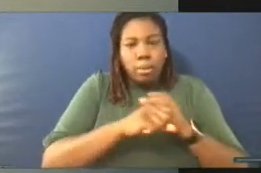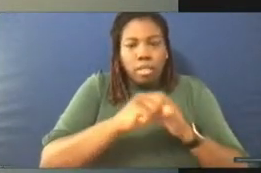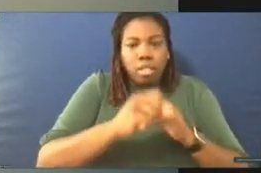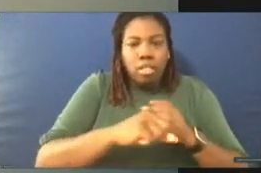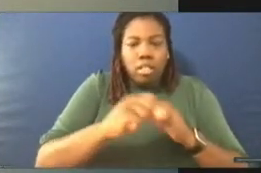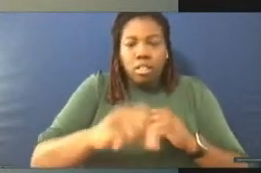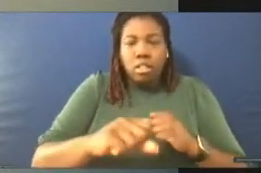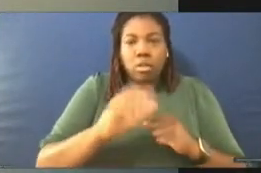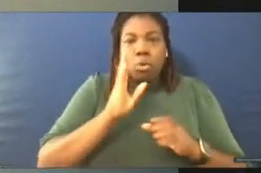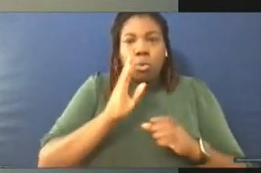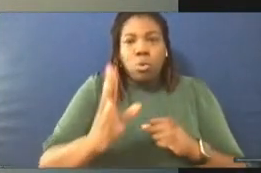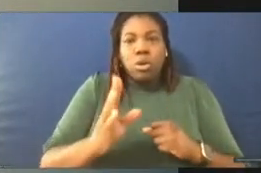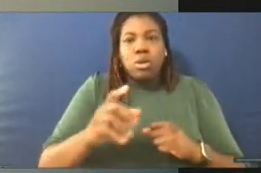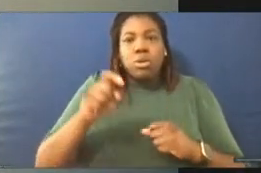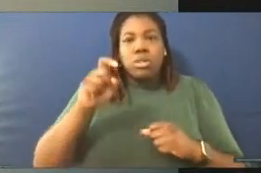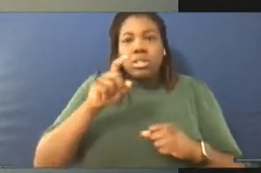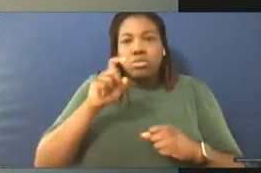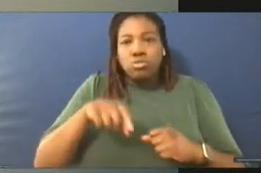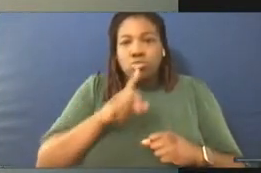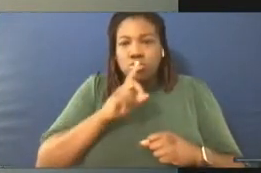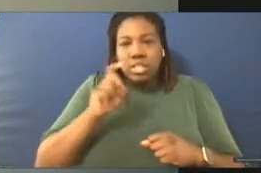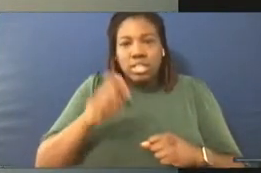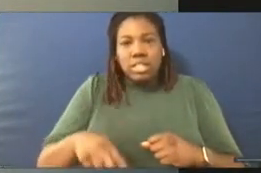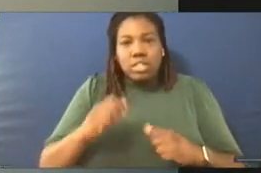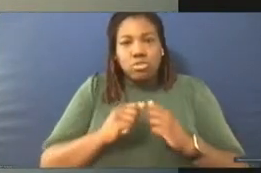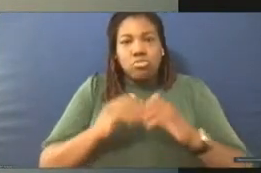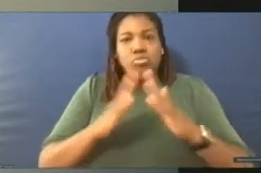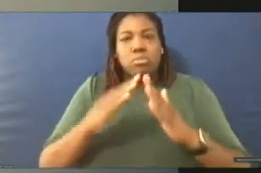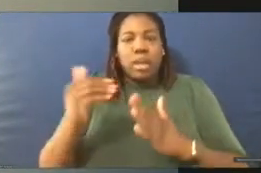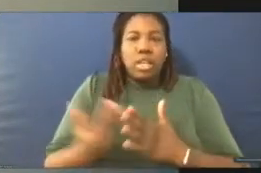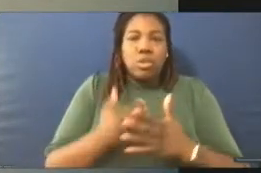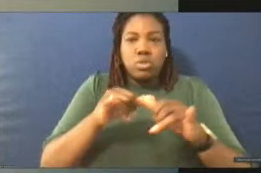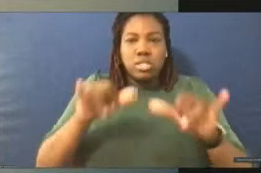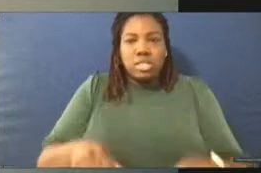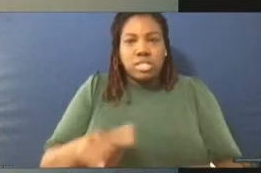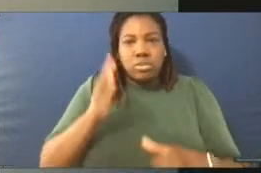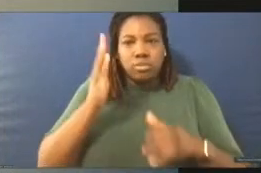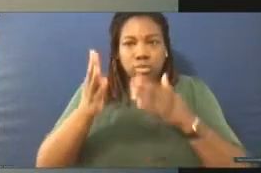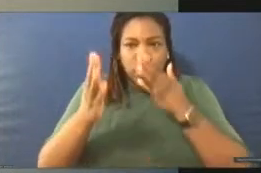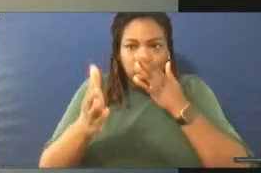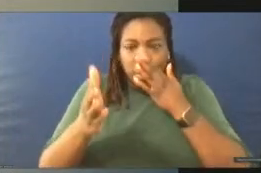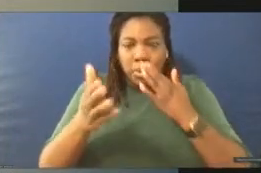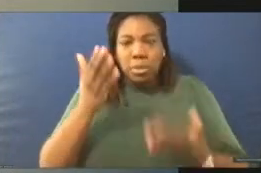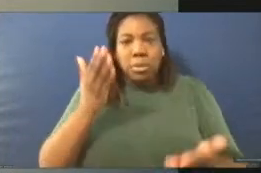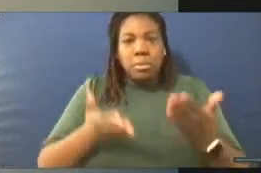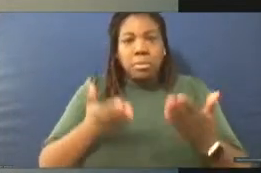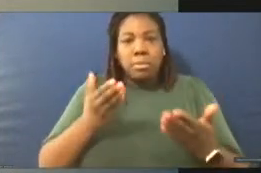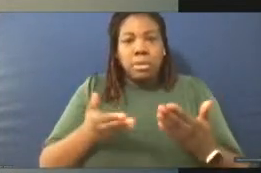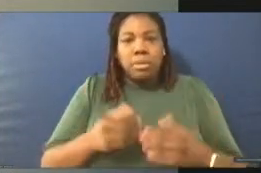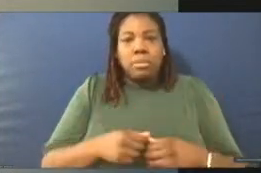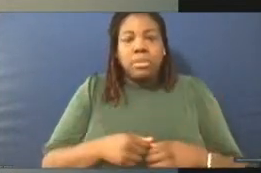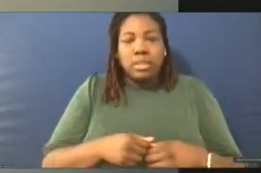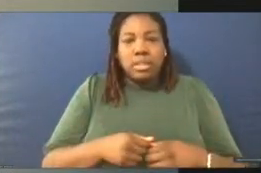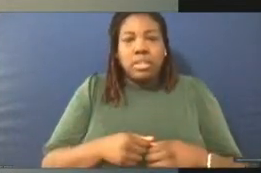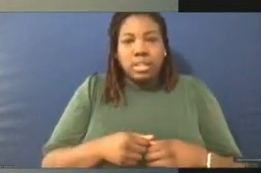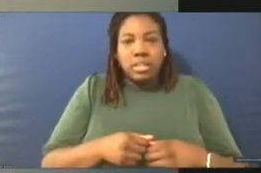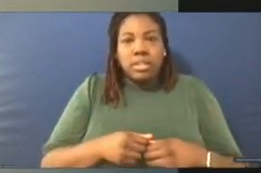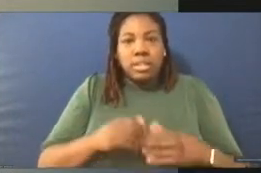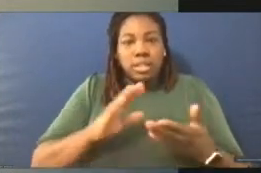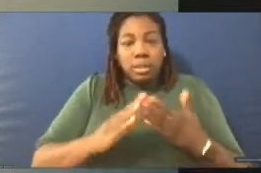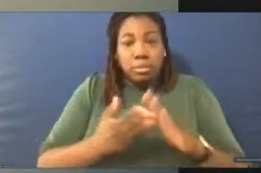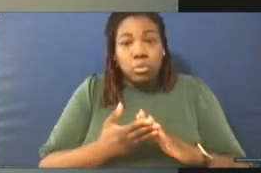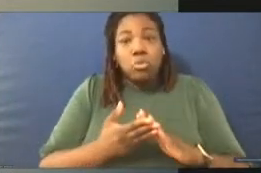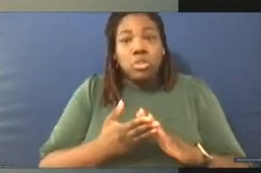And we need to really think about building a new system for the future, and perhaps even giving communities that have